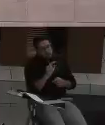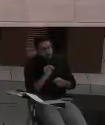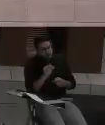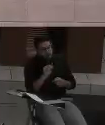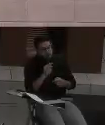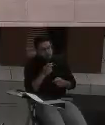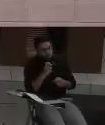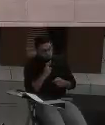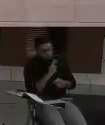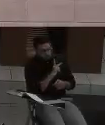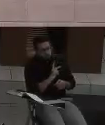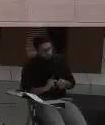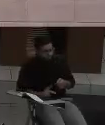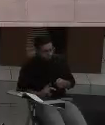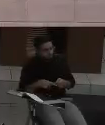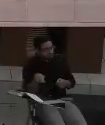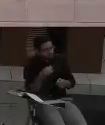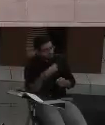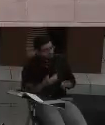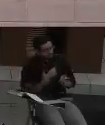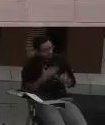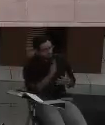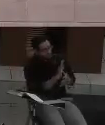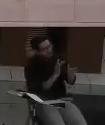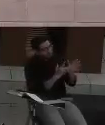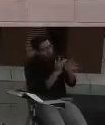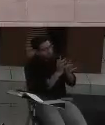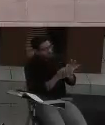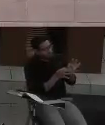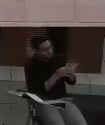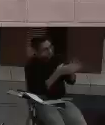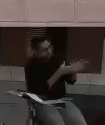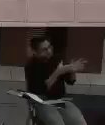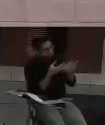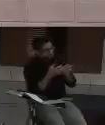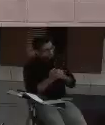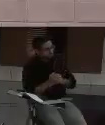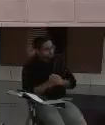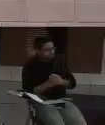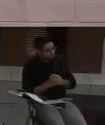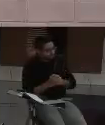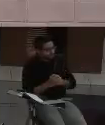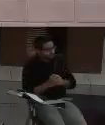great change. For the people of India, it helped free